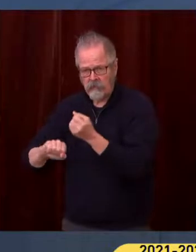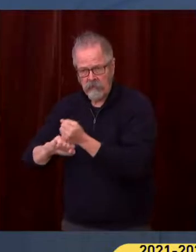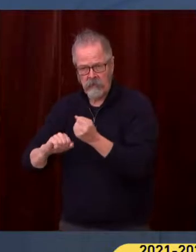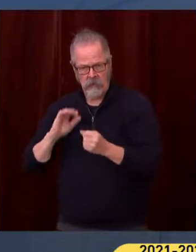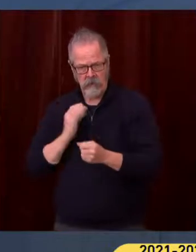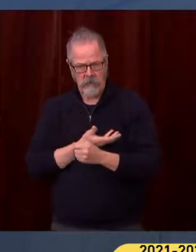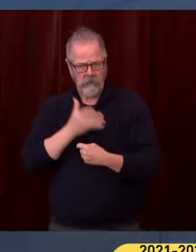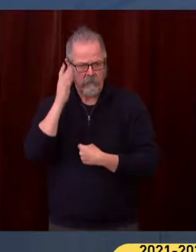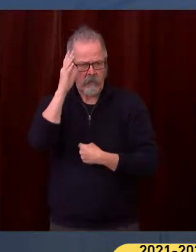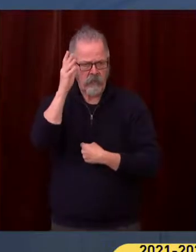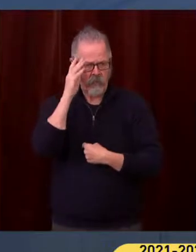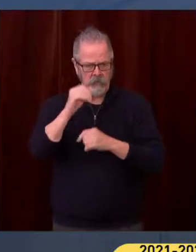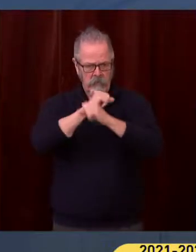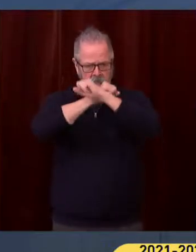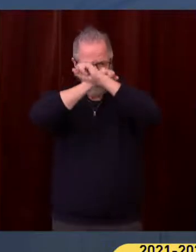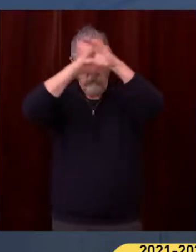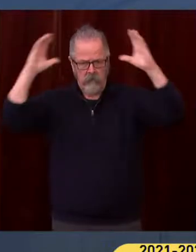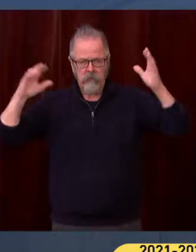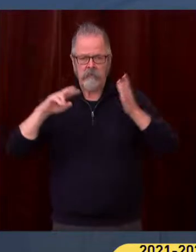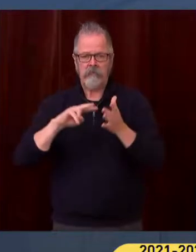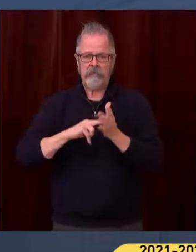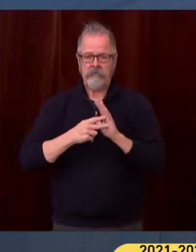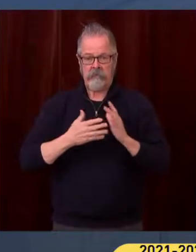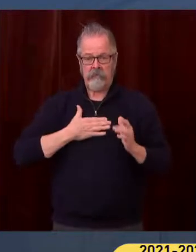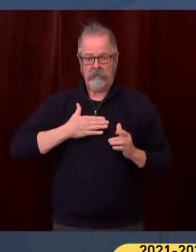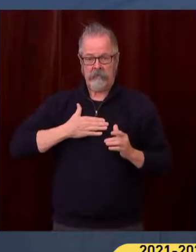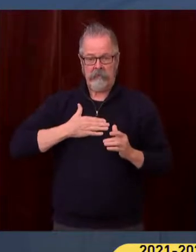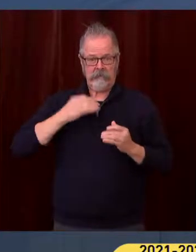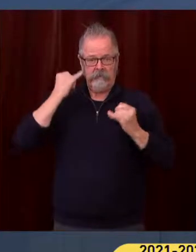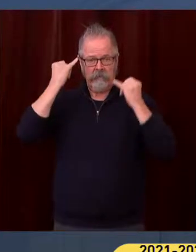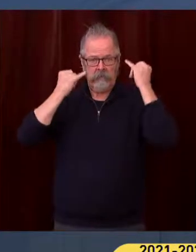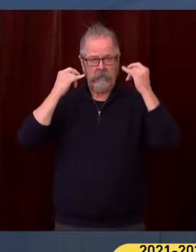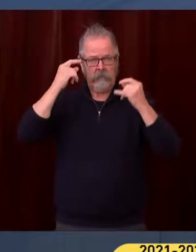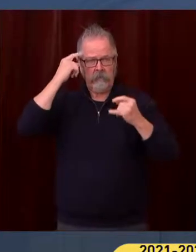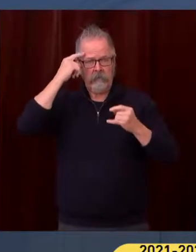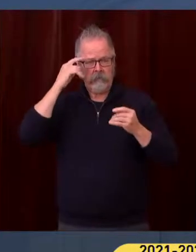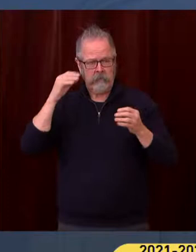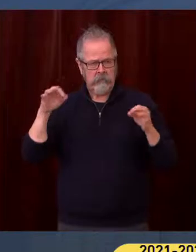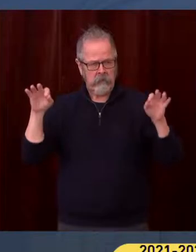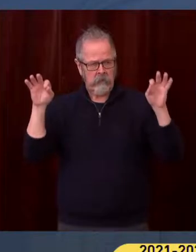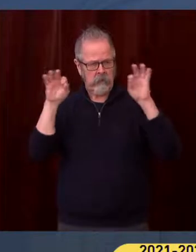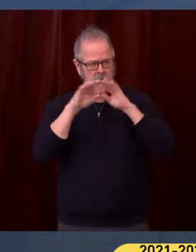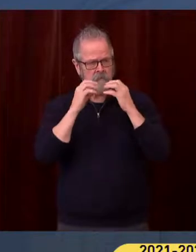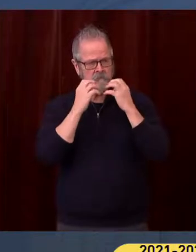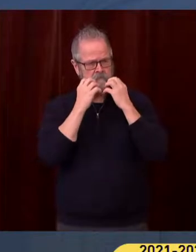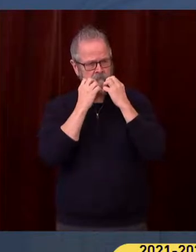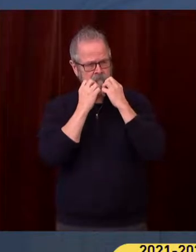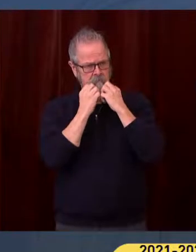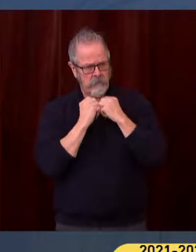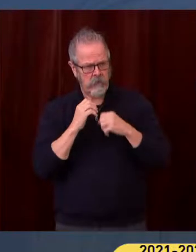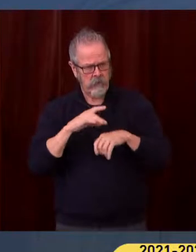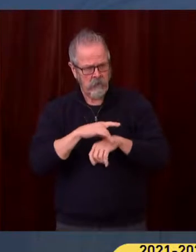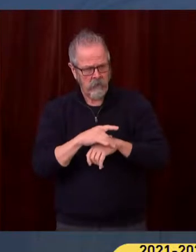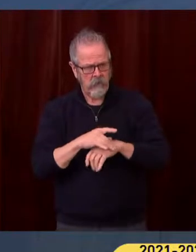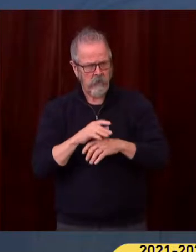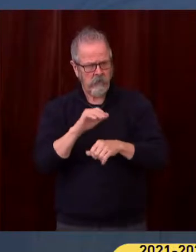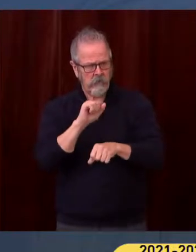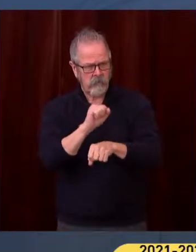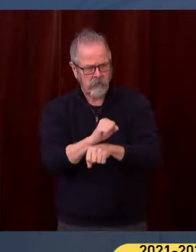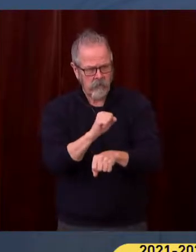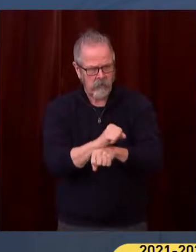We will honor all of those basic values of the state of Washington, including growing our economy big time